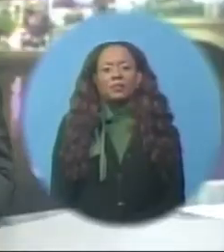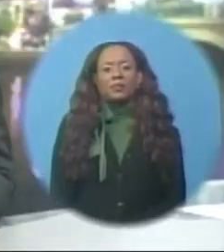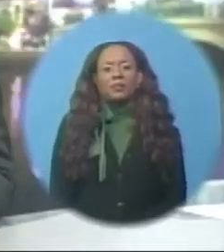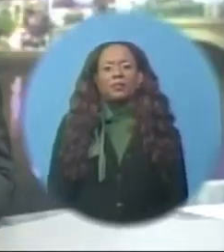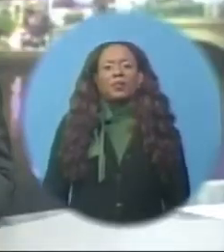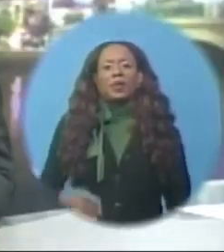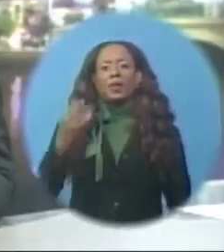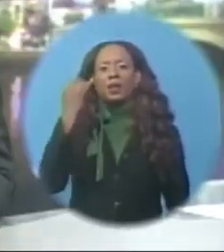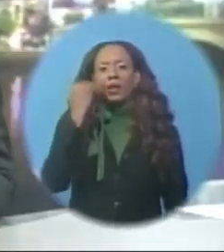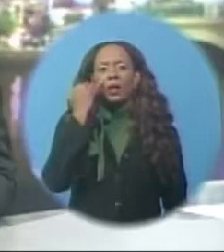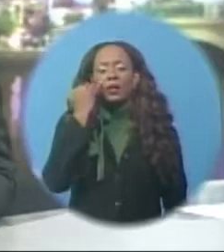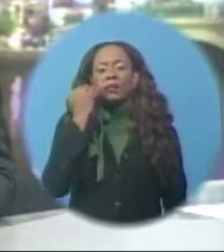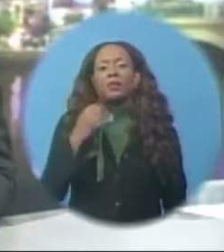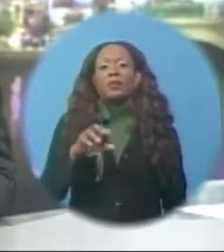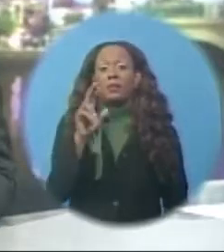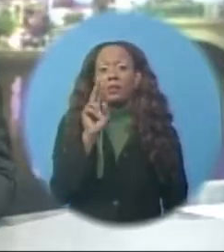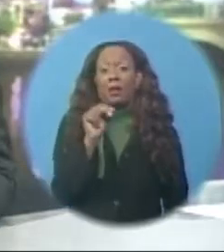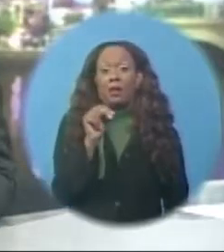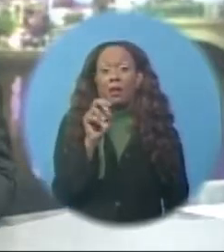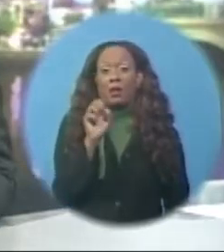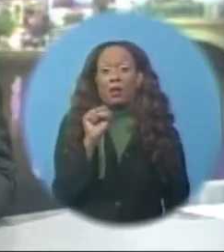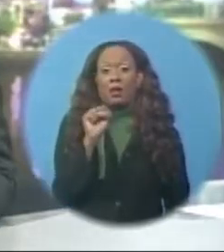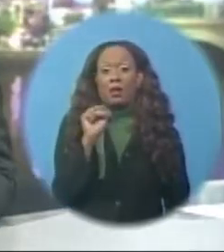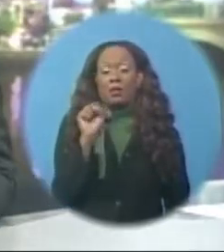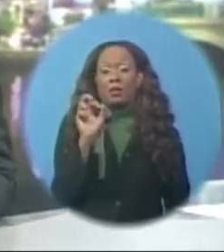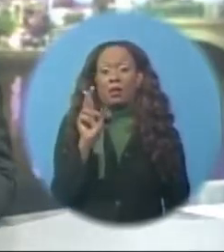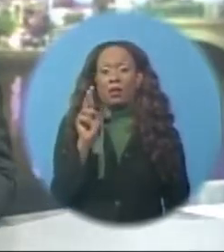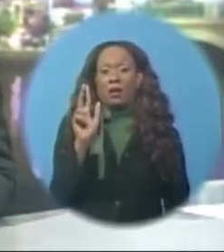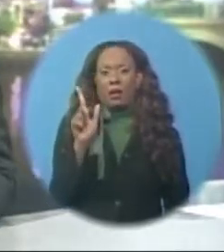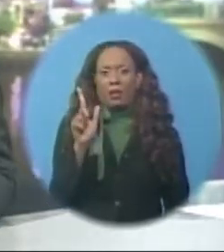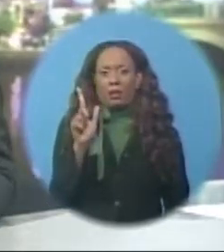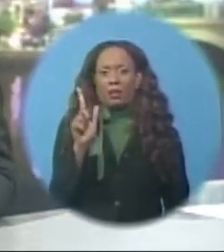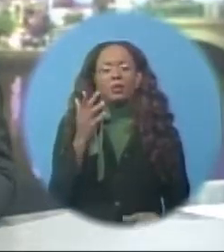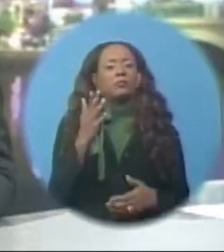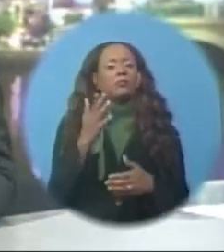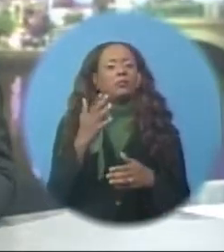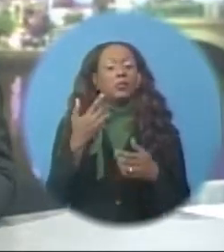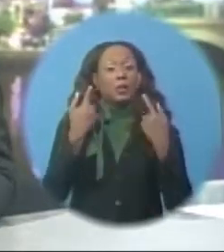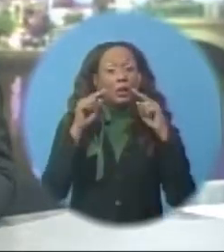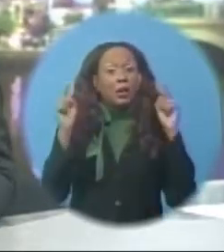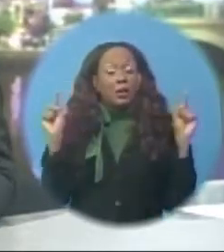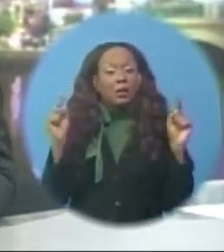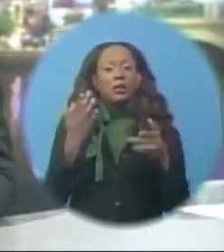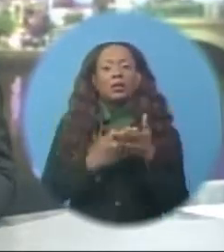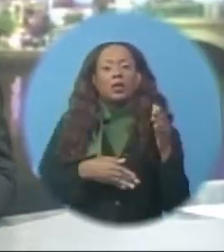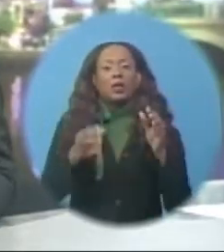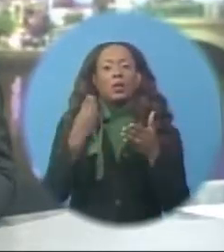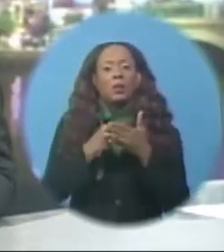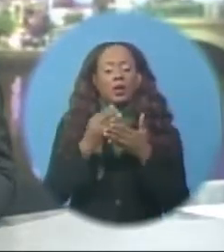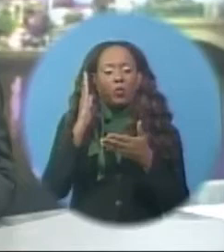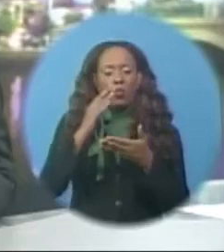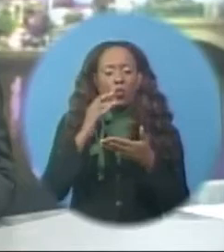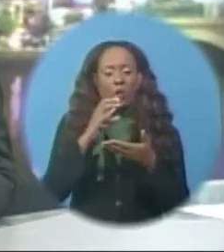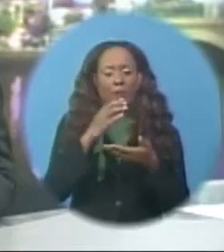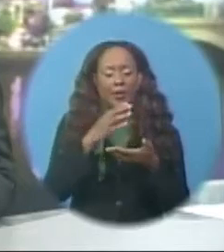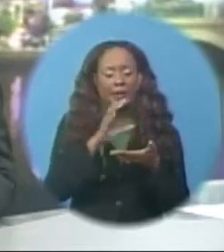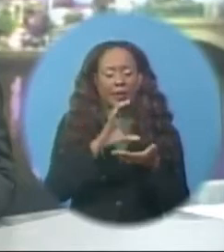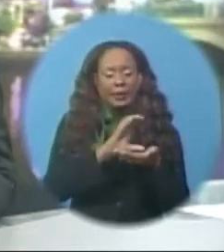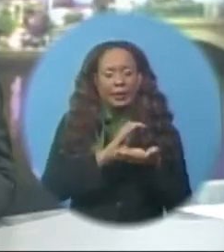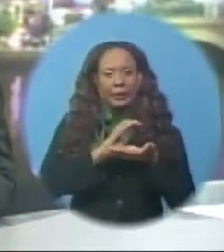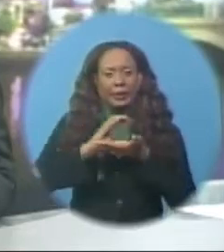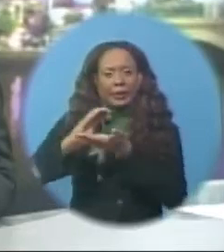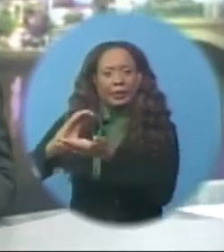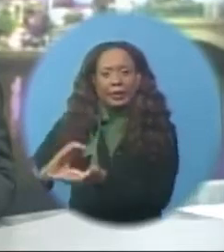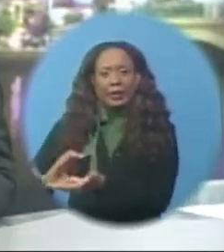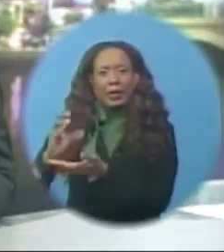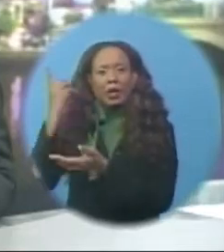the NSRL proves to be successful, some of the money generated should go towards the sustainable funding of tertiary education.